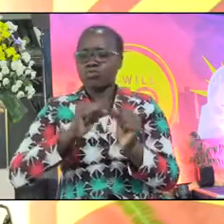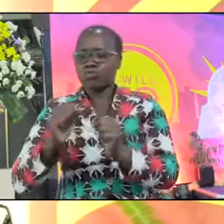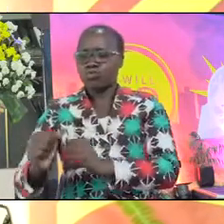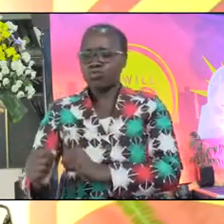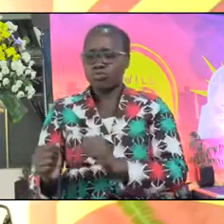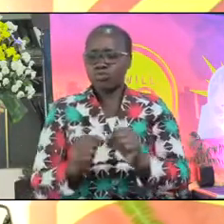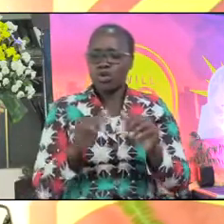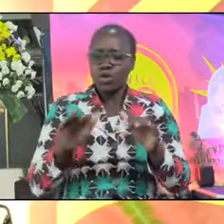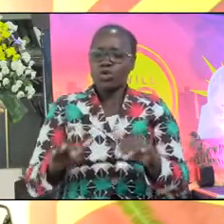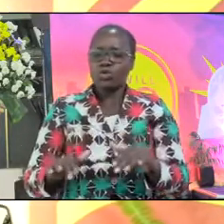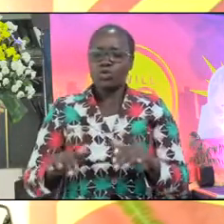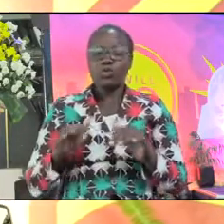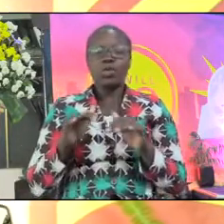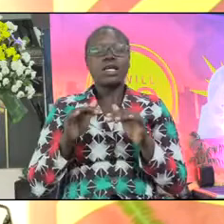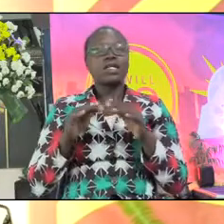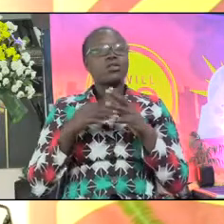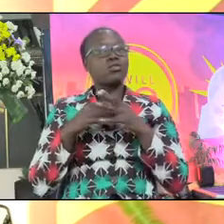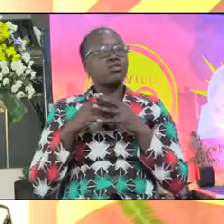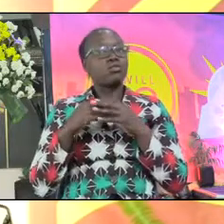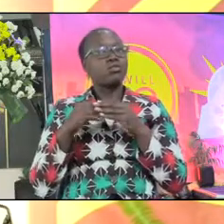to wait things out.